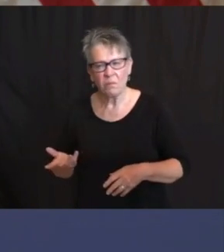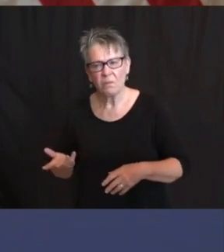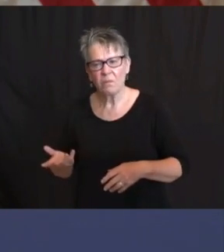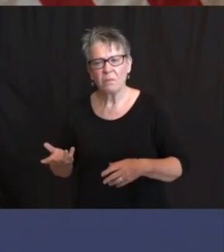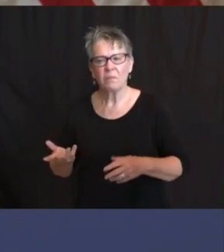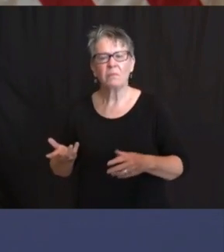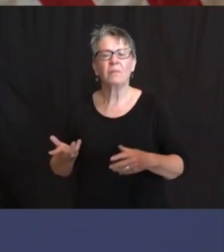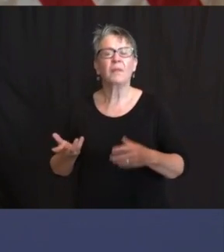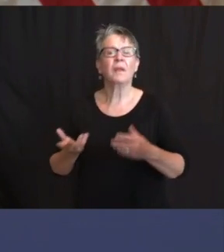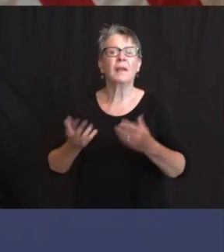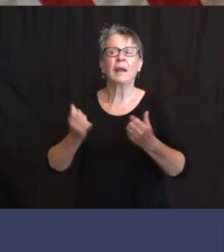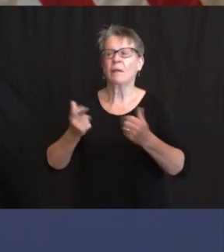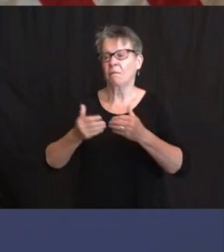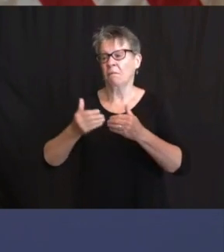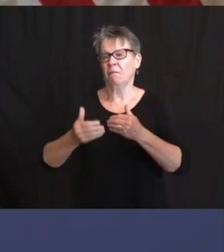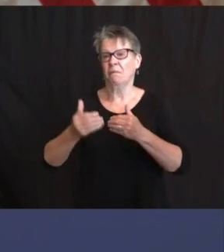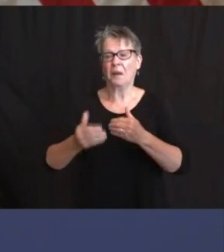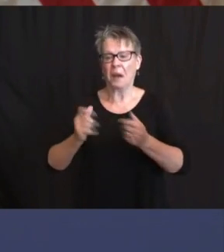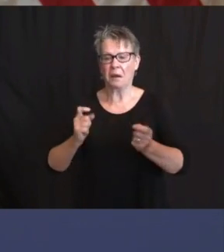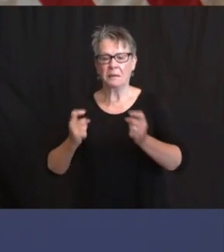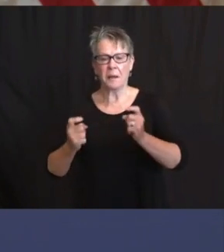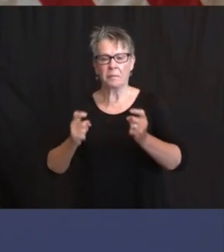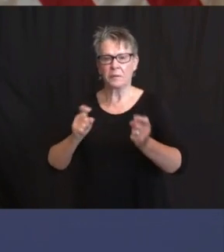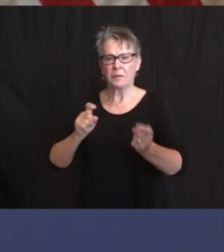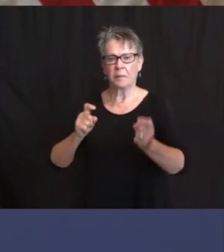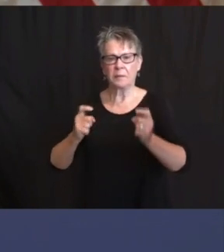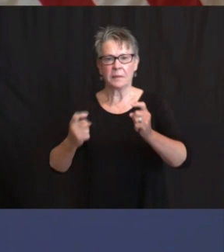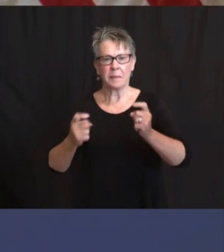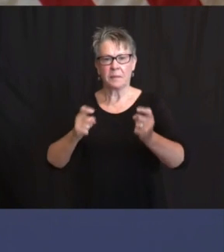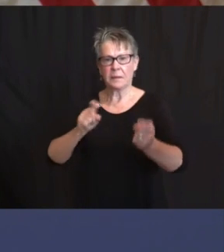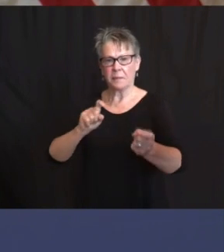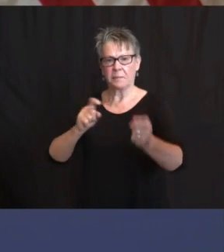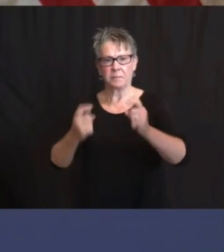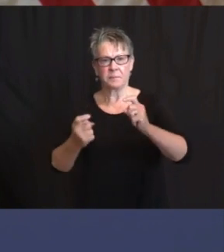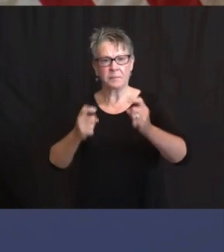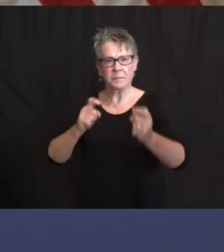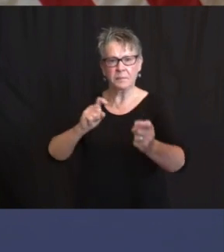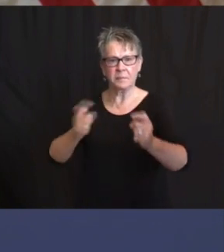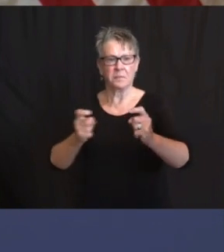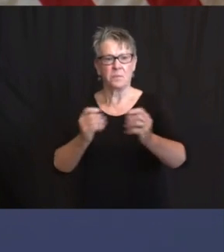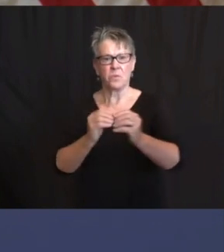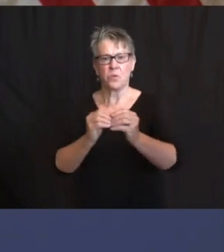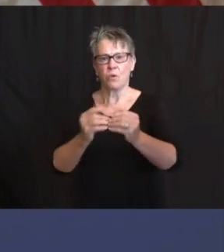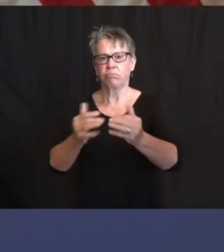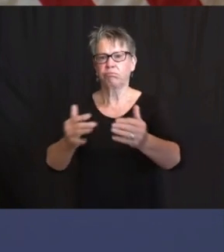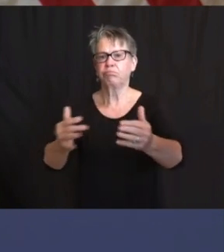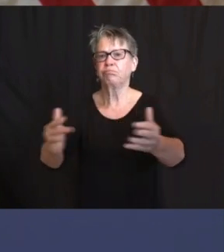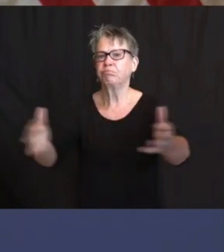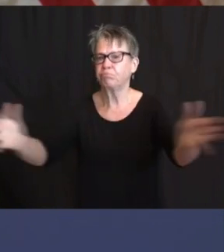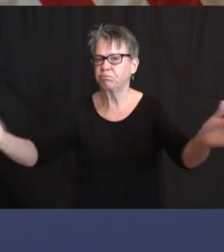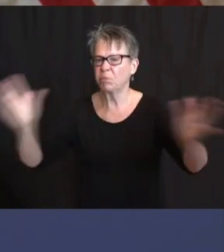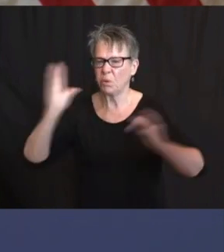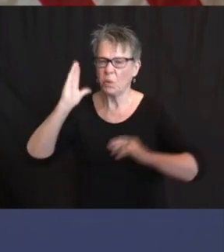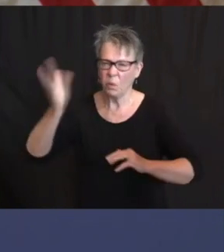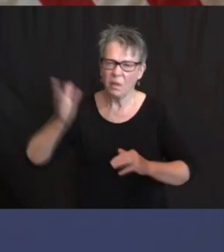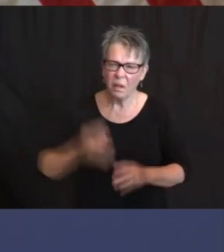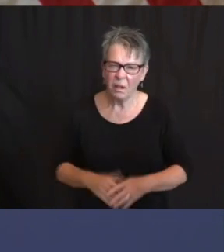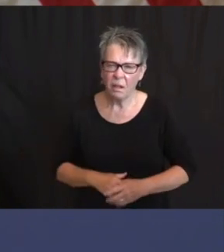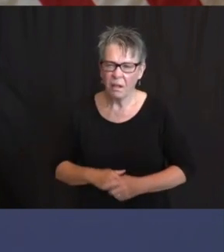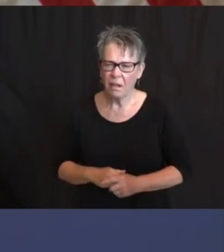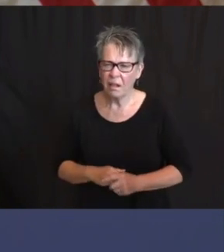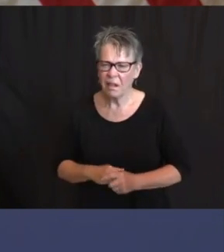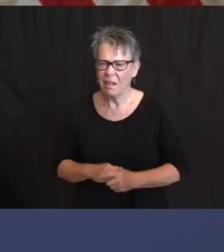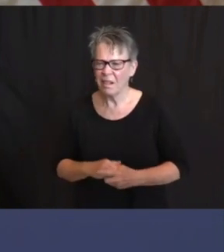sanitizing equipment and materials, hand washing, cleaning and disinfection, and accommodating individuals with symptoms